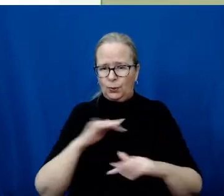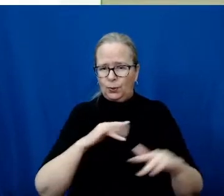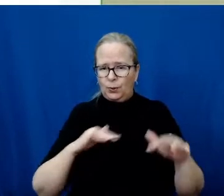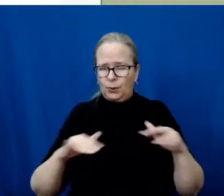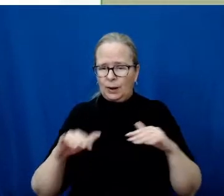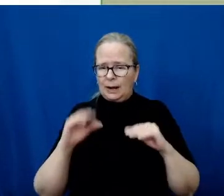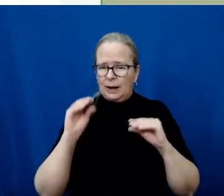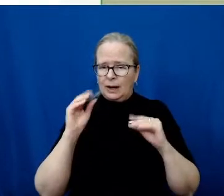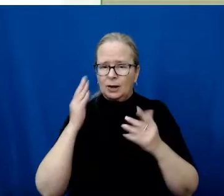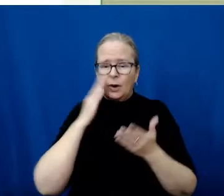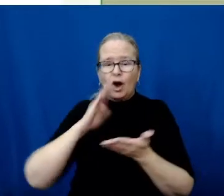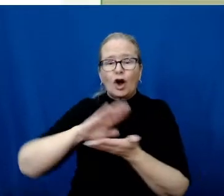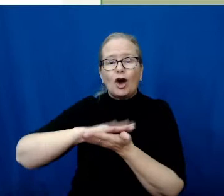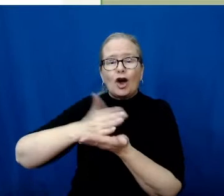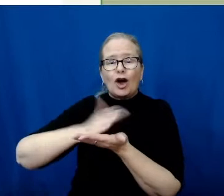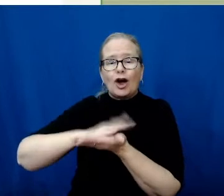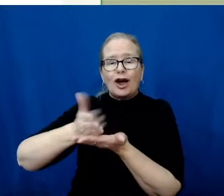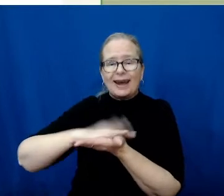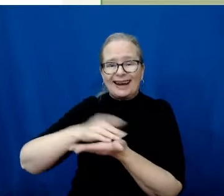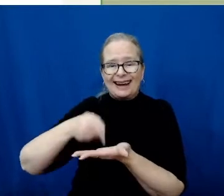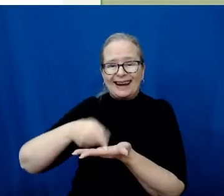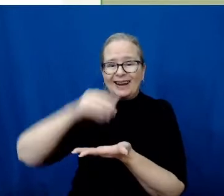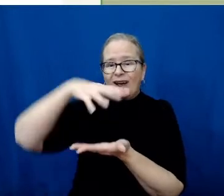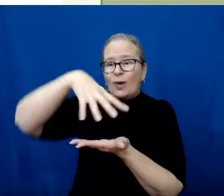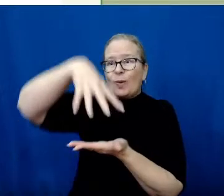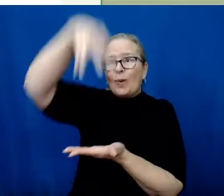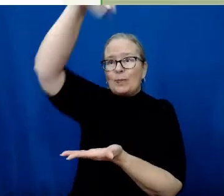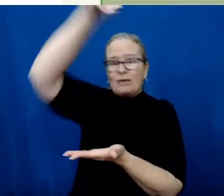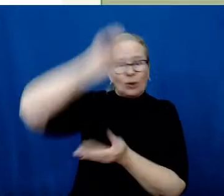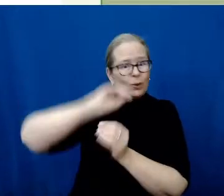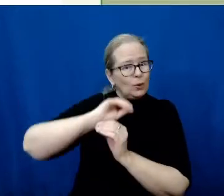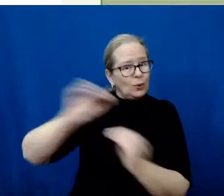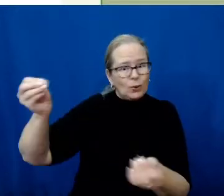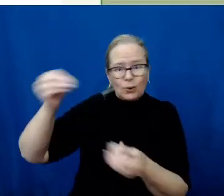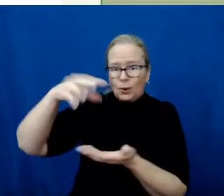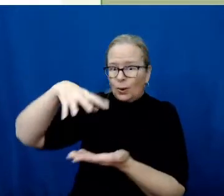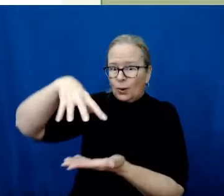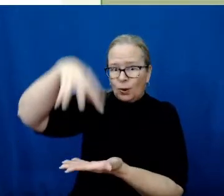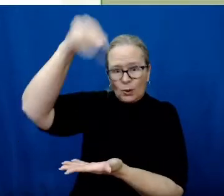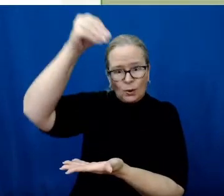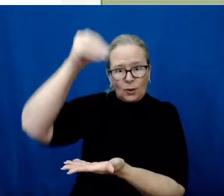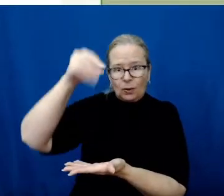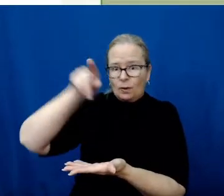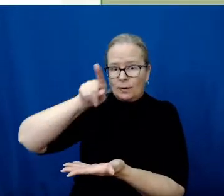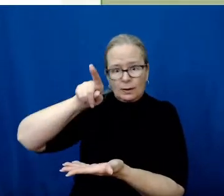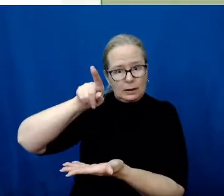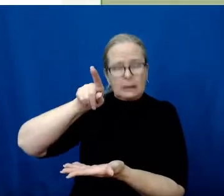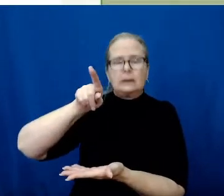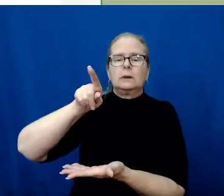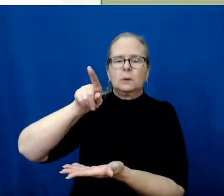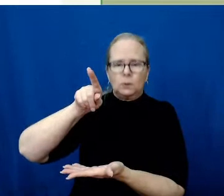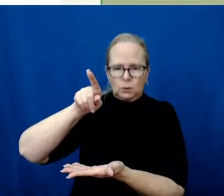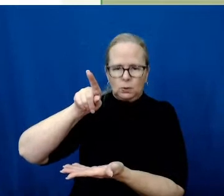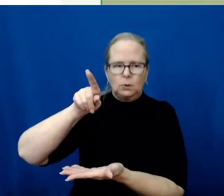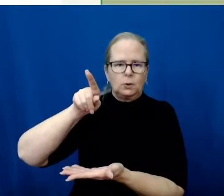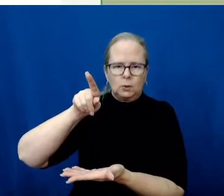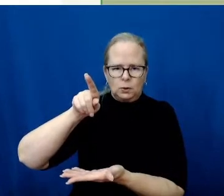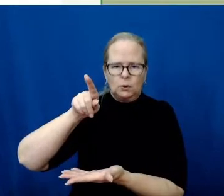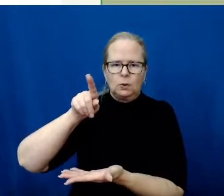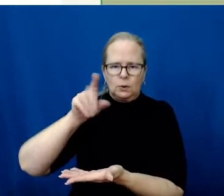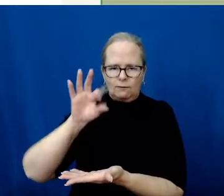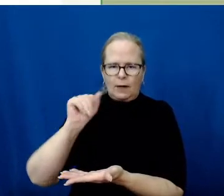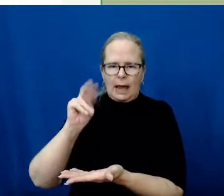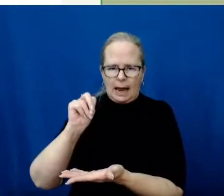into a negative pressure, is it's possible to depressurize the home. And what we're talking about depressurization, we're